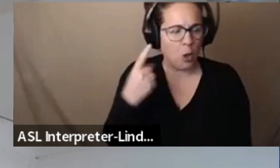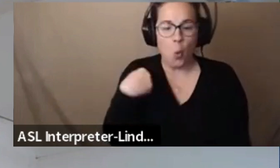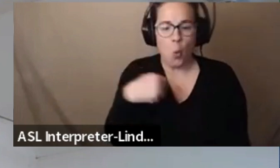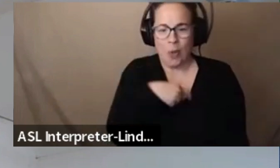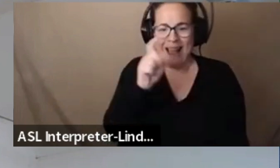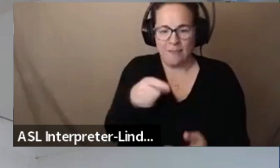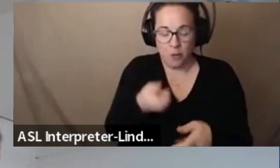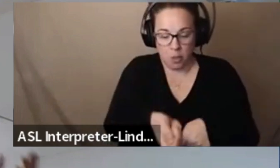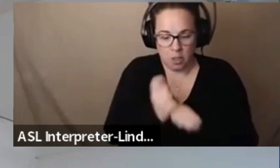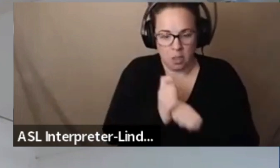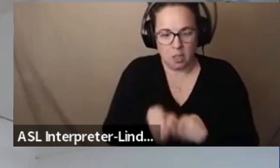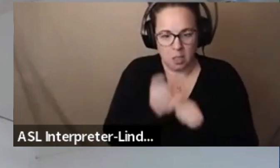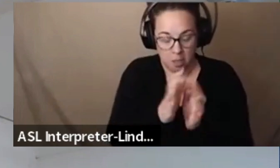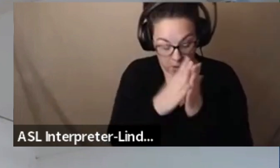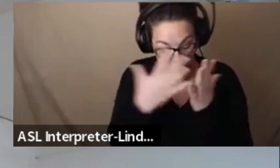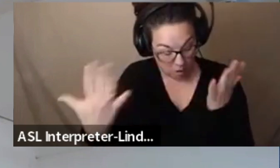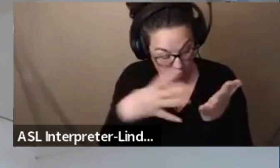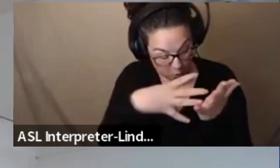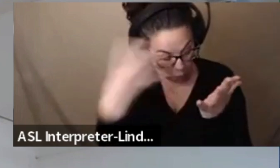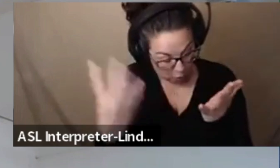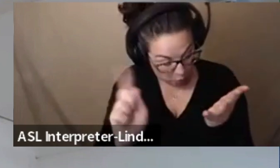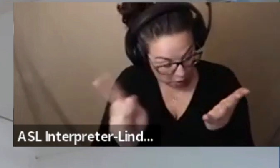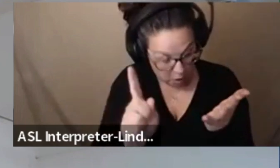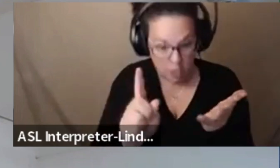work. The way that